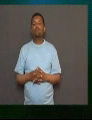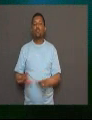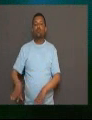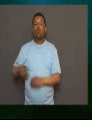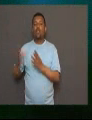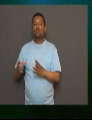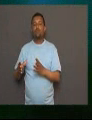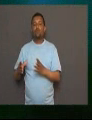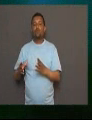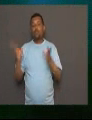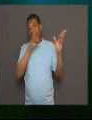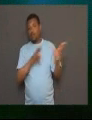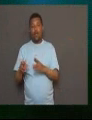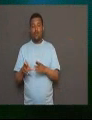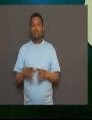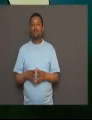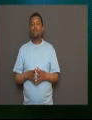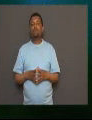Students, let's get ready.